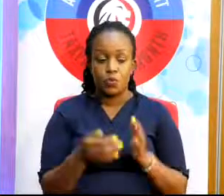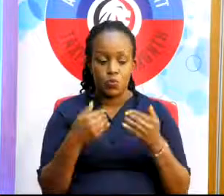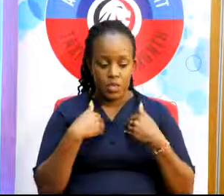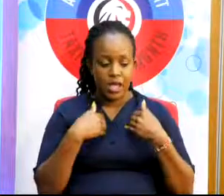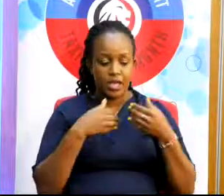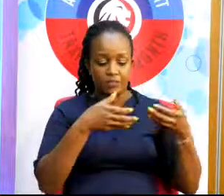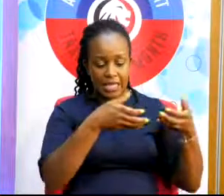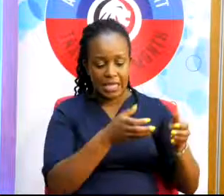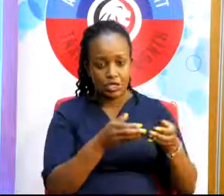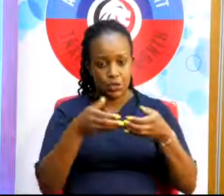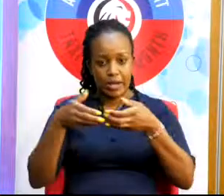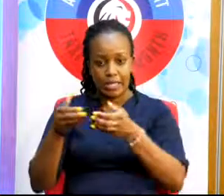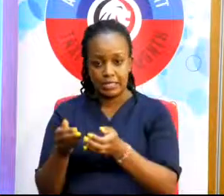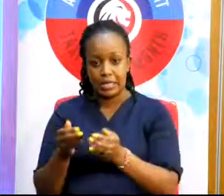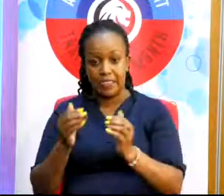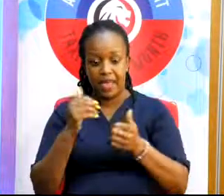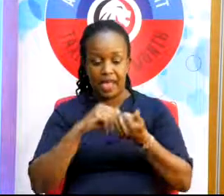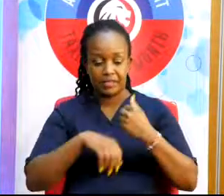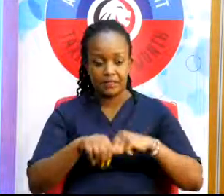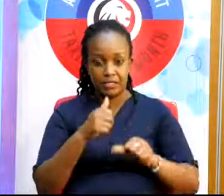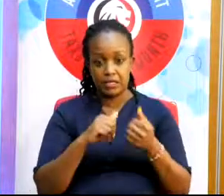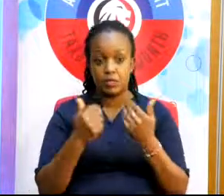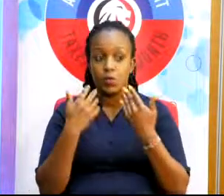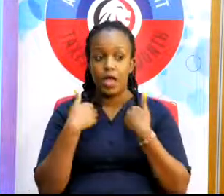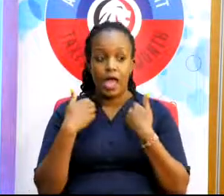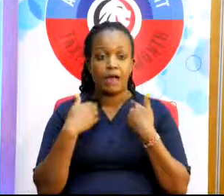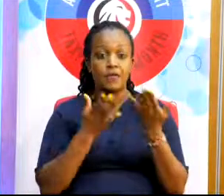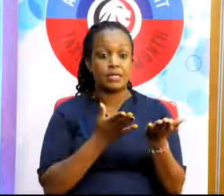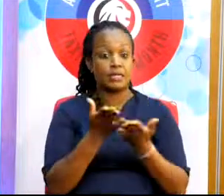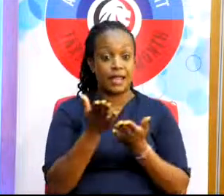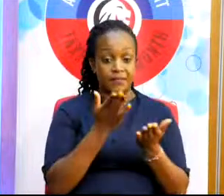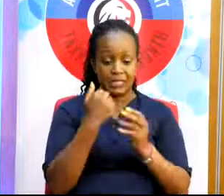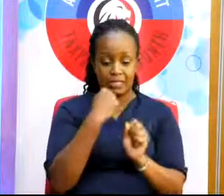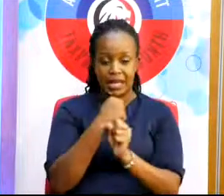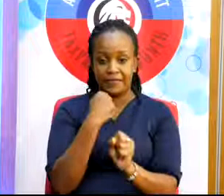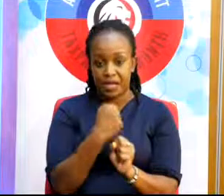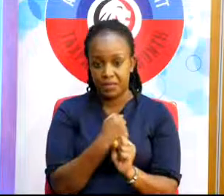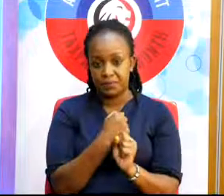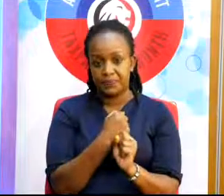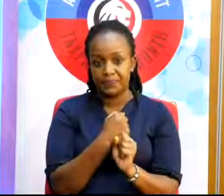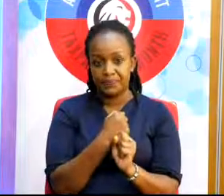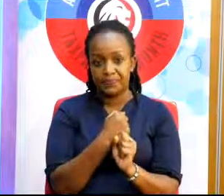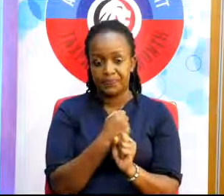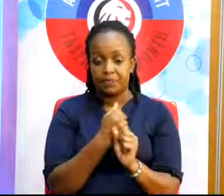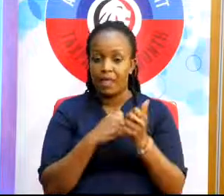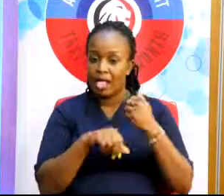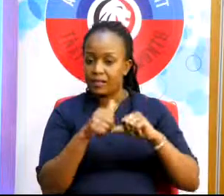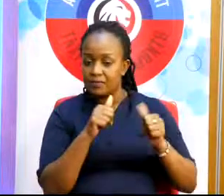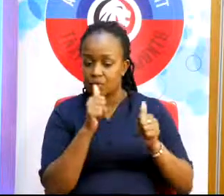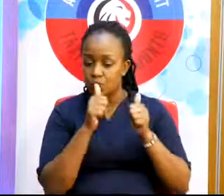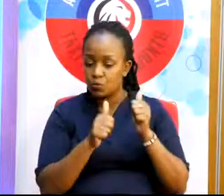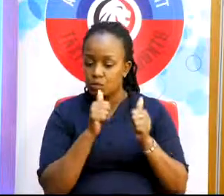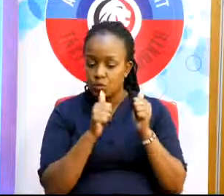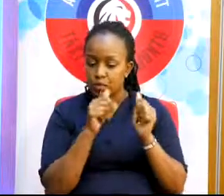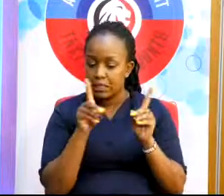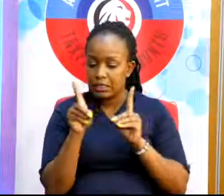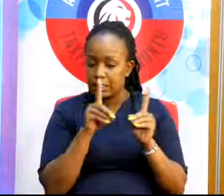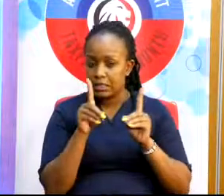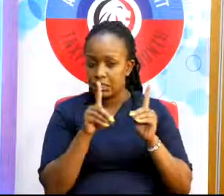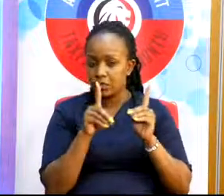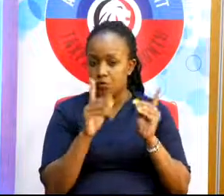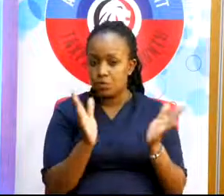our activities. We have what we call service delivery activities. What we did to improve service